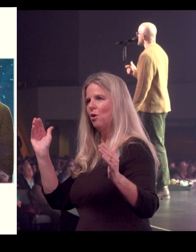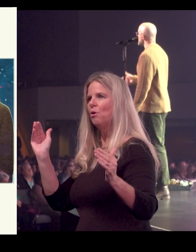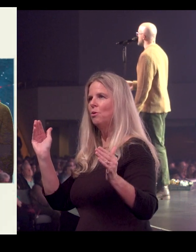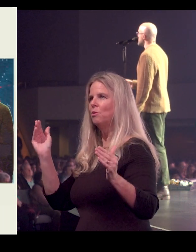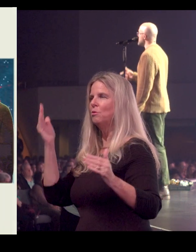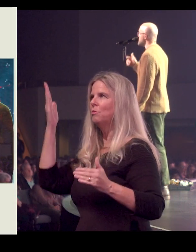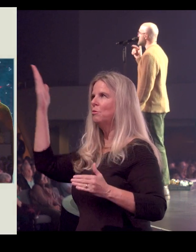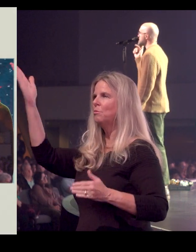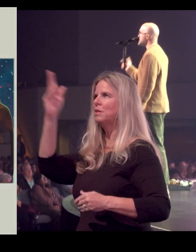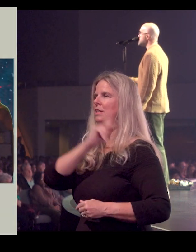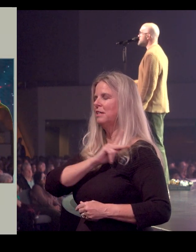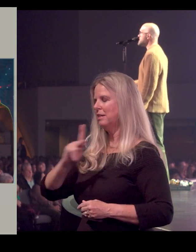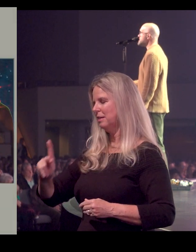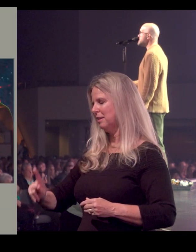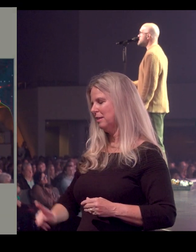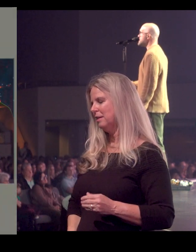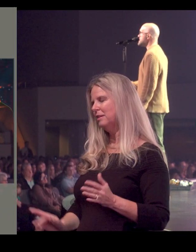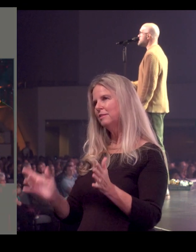Jesus.